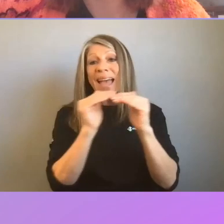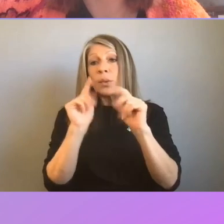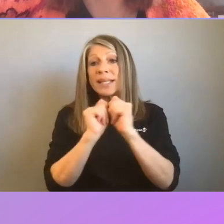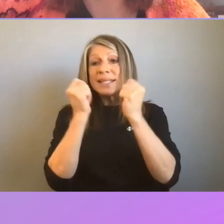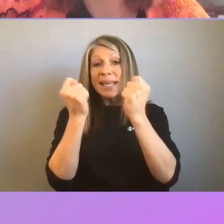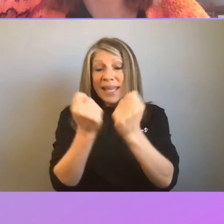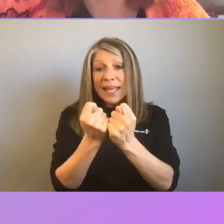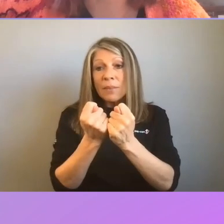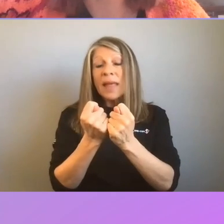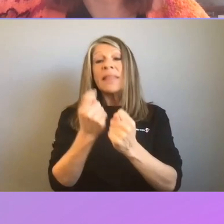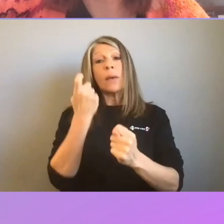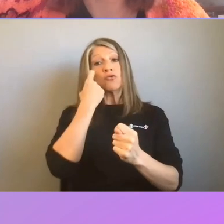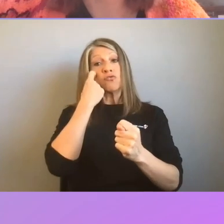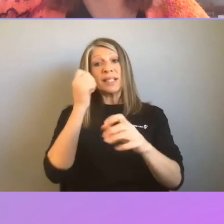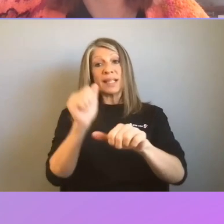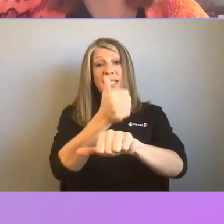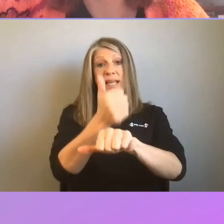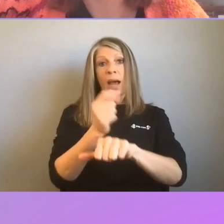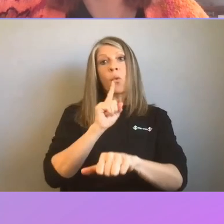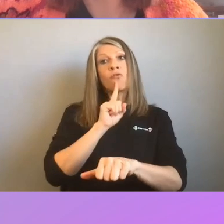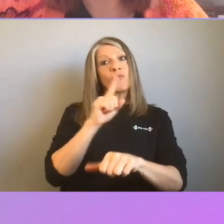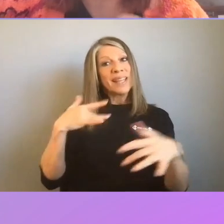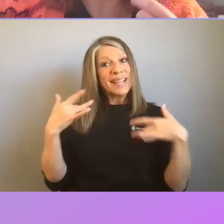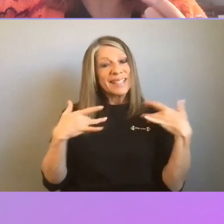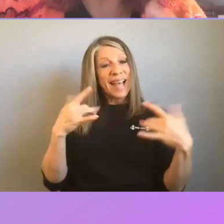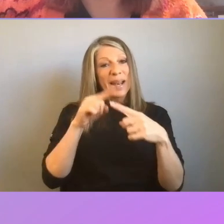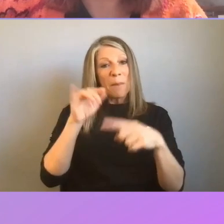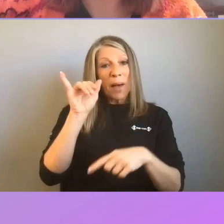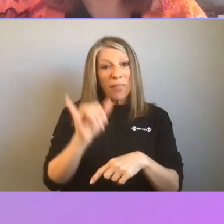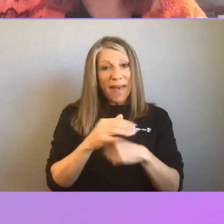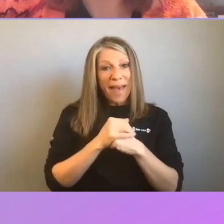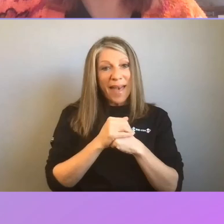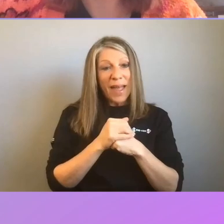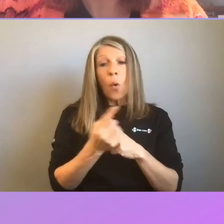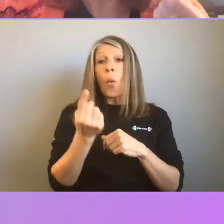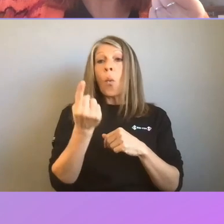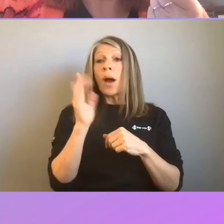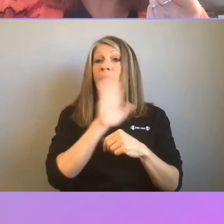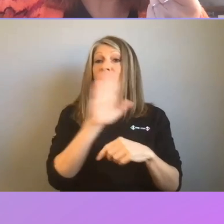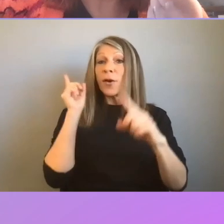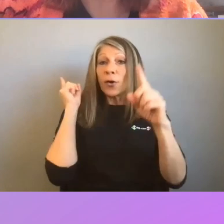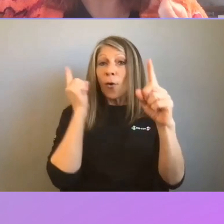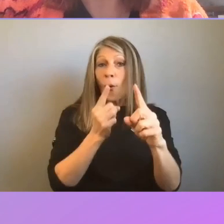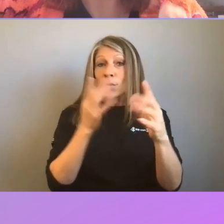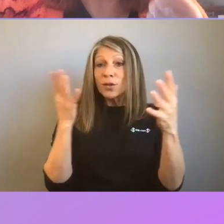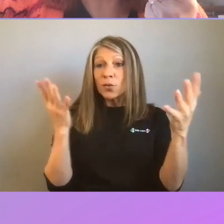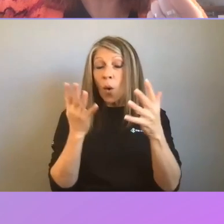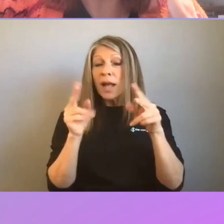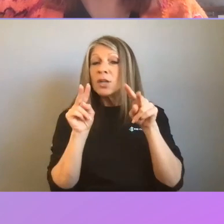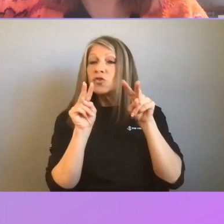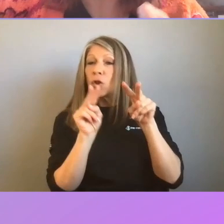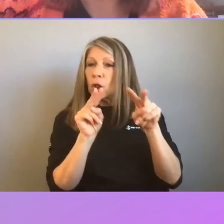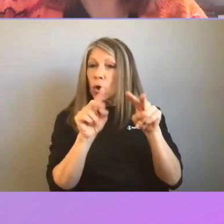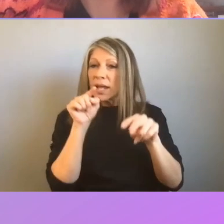was recently created. We're really excited about its future because one of their missions is to look at this and